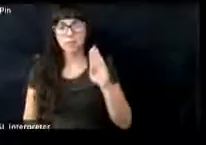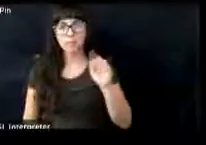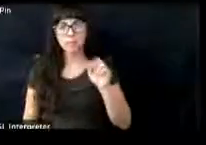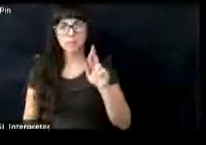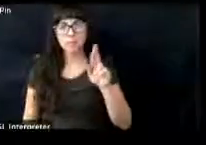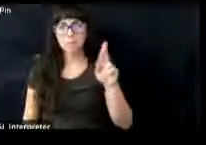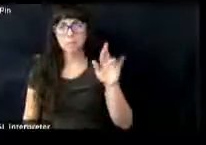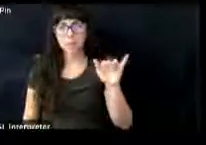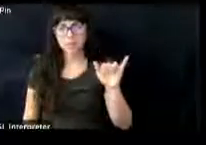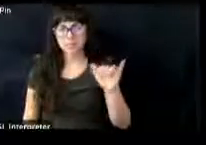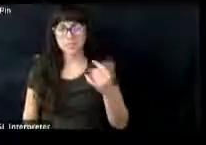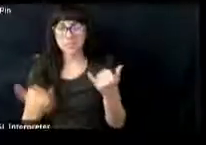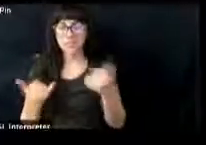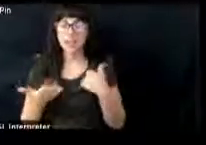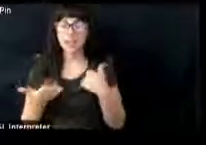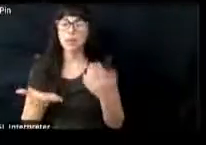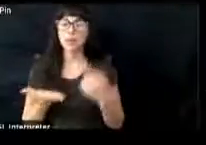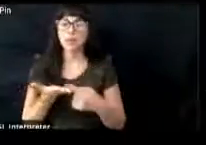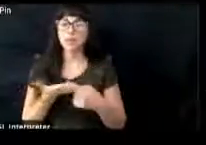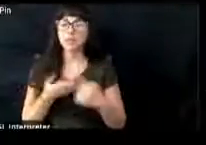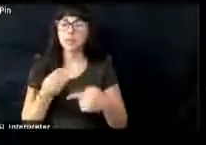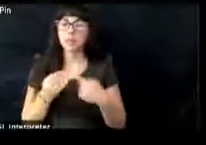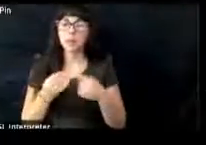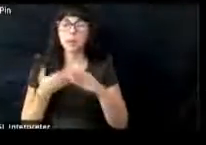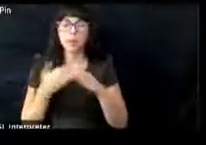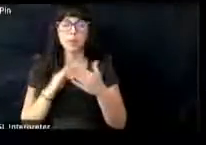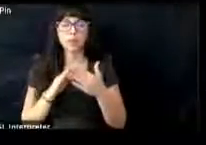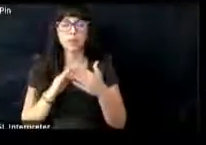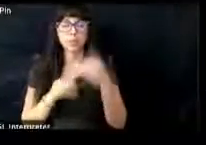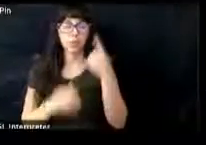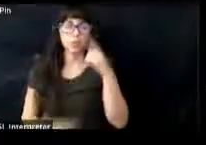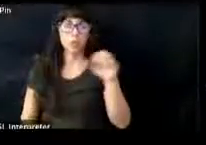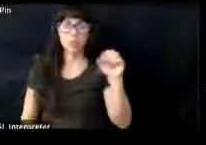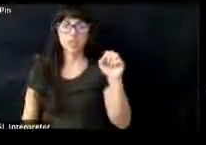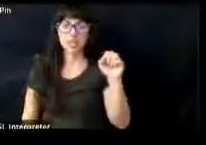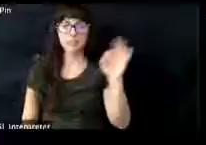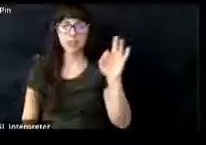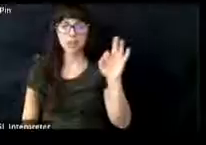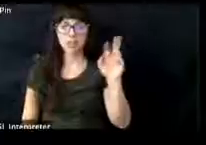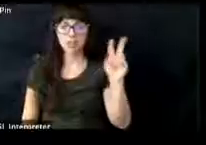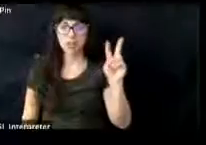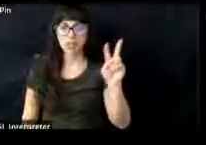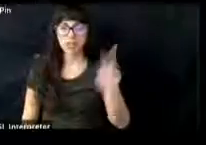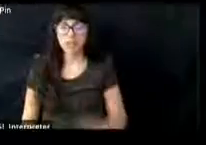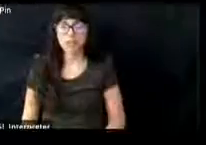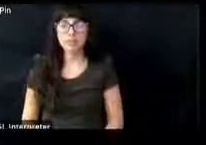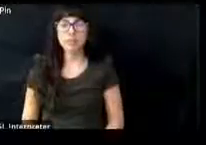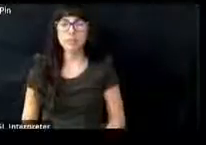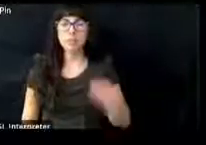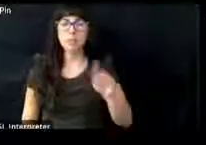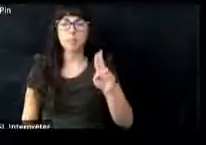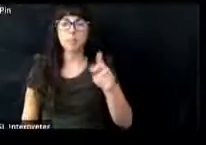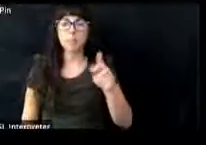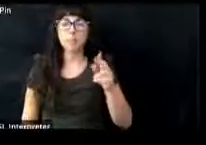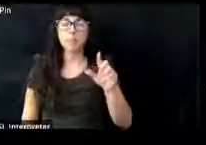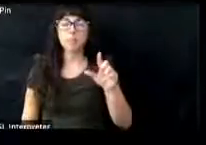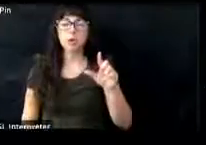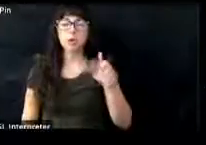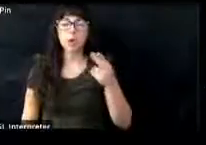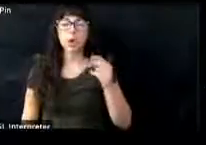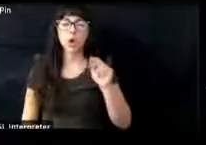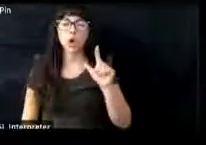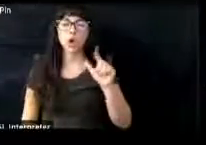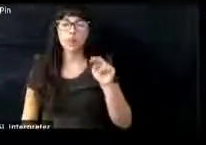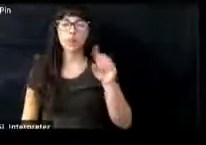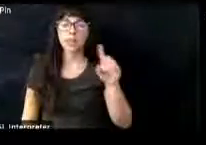and today I would like to speak to the community of the San Fernando Valley. So Mulholland Drive is the southern border of the